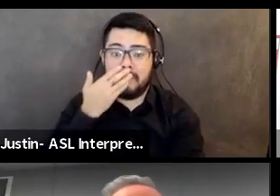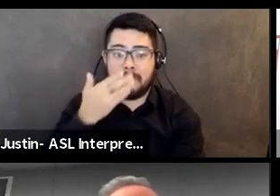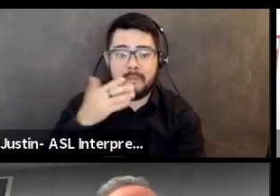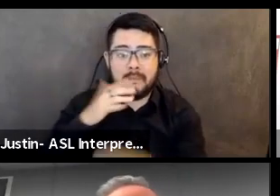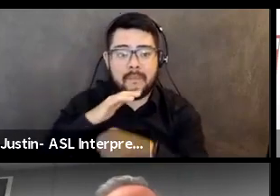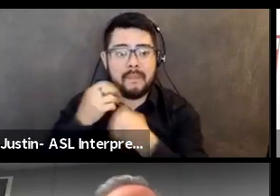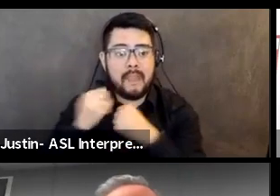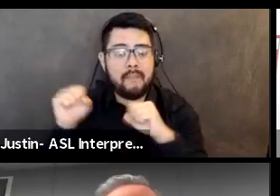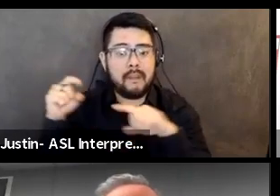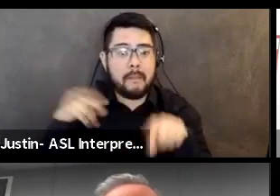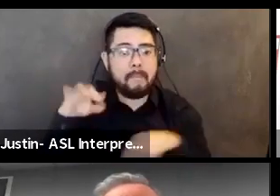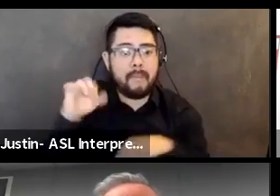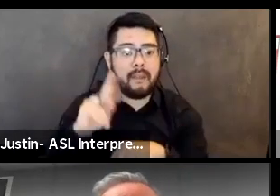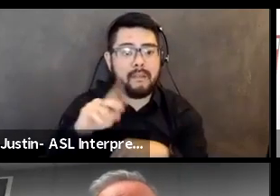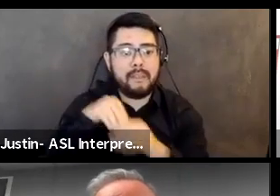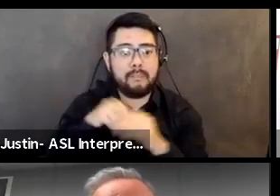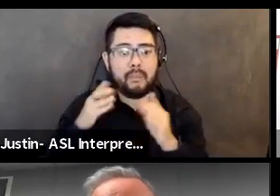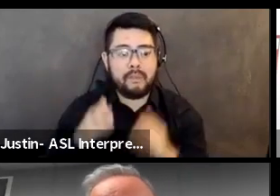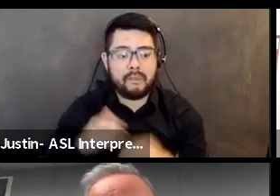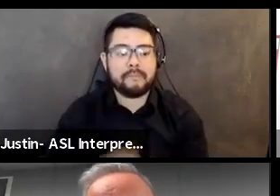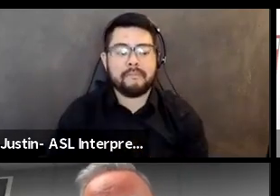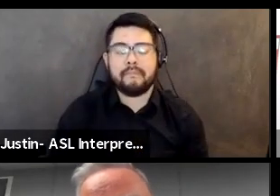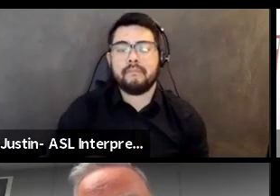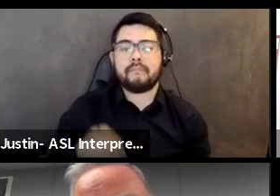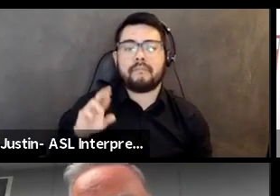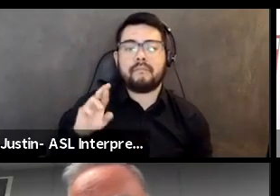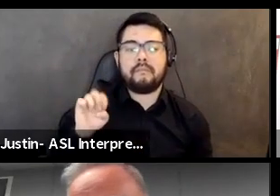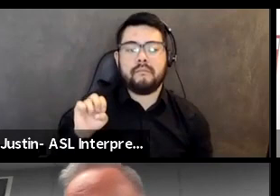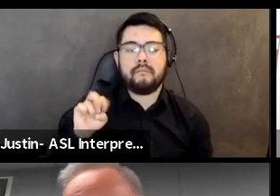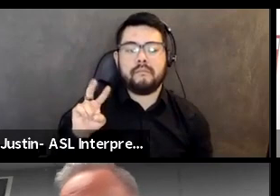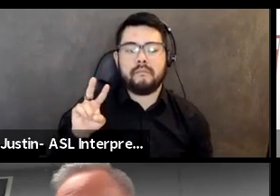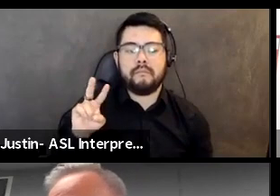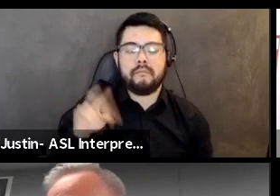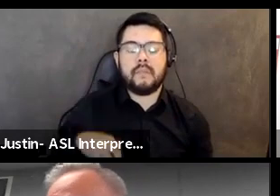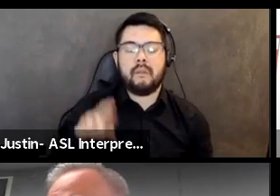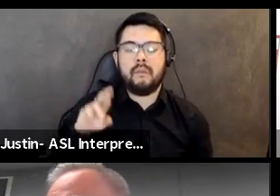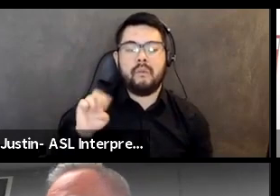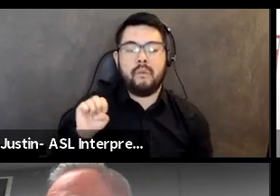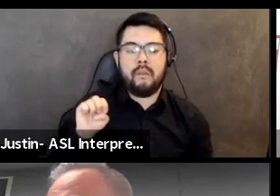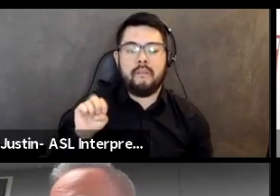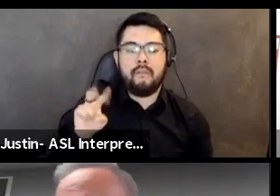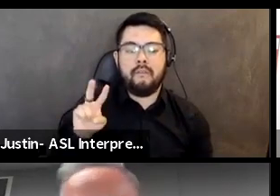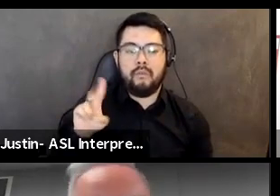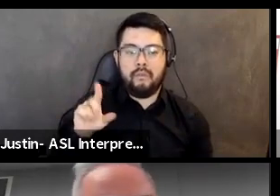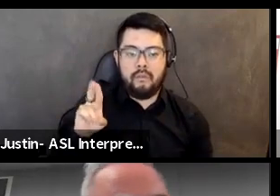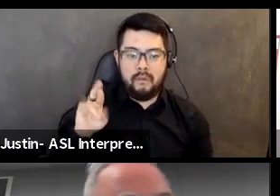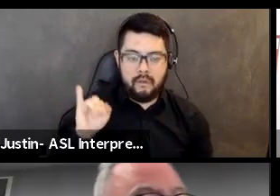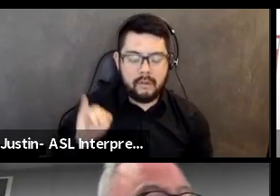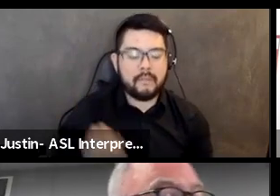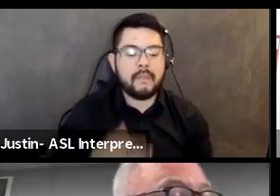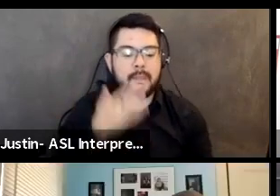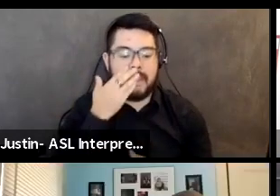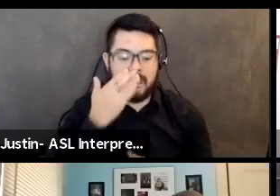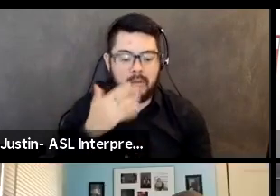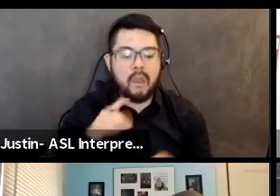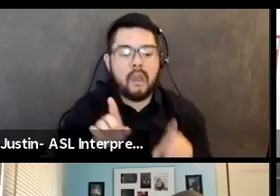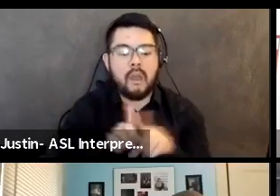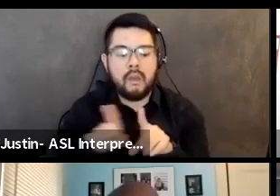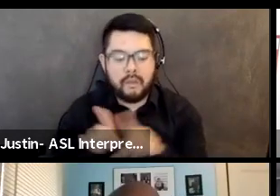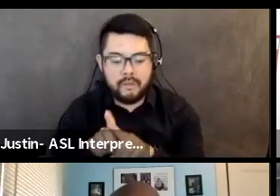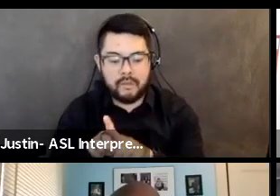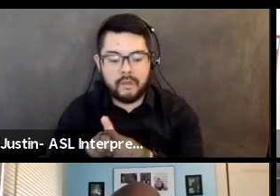learning thank you g fiction i think the other facet of that is when and how we would